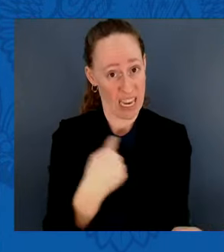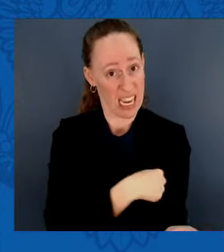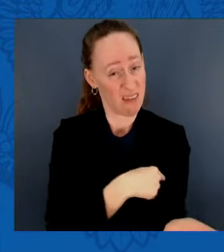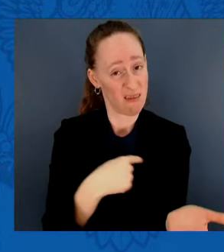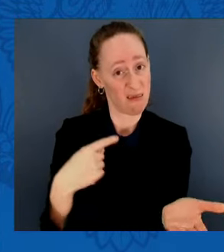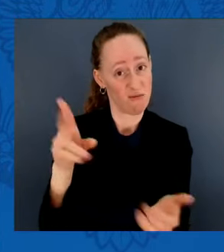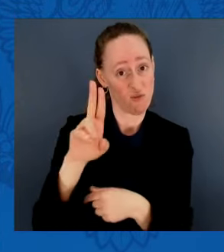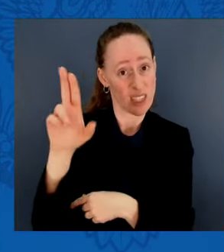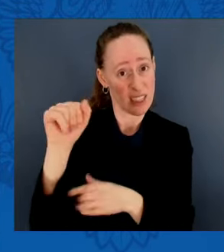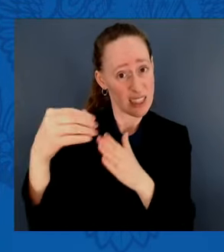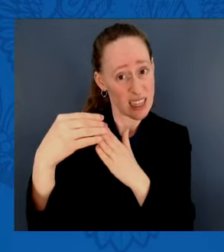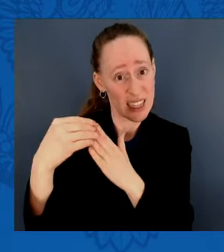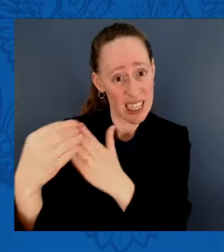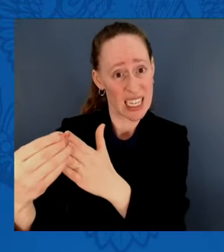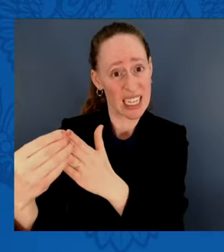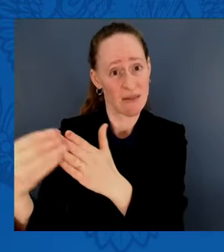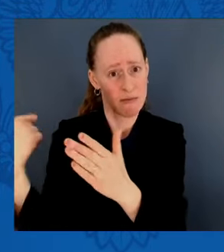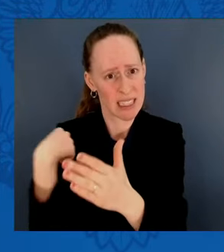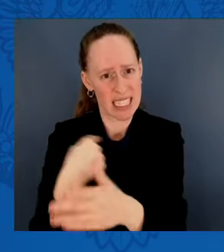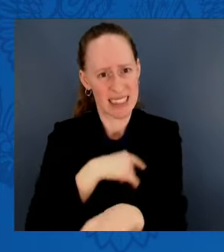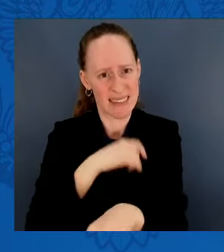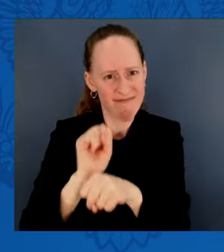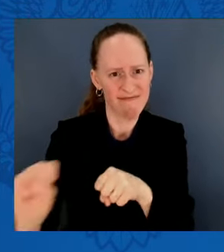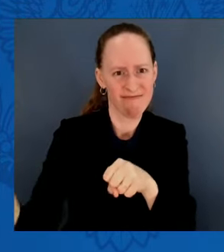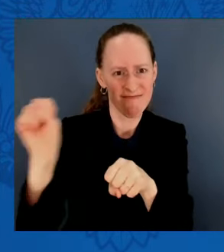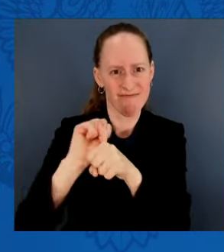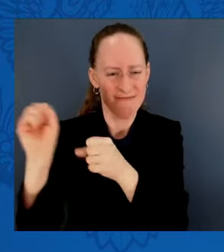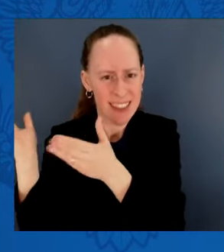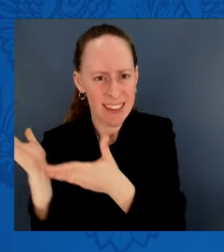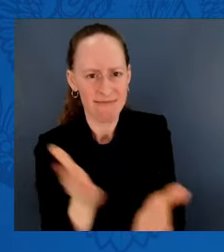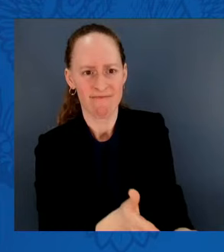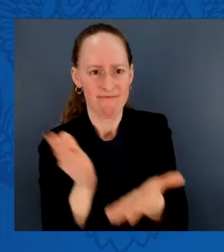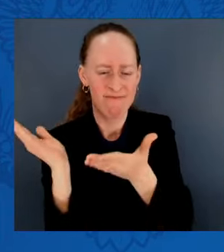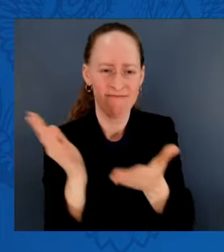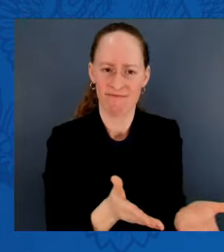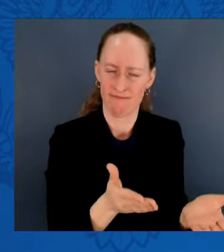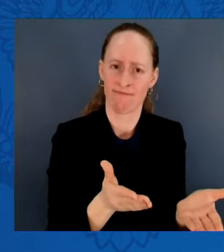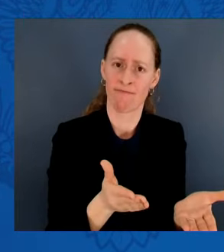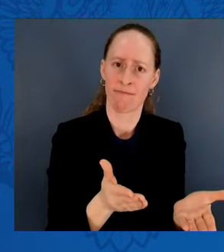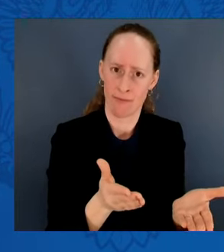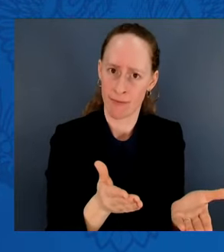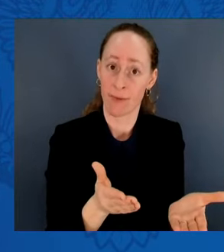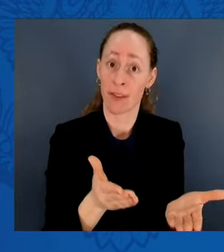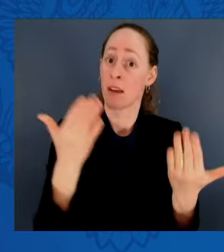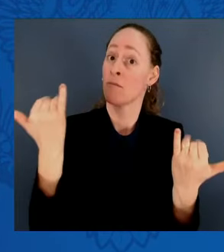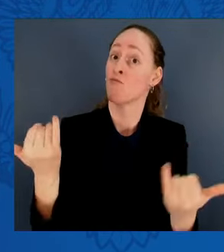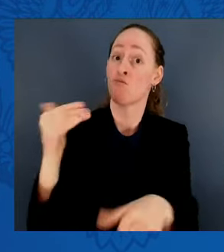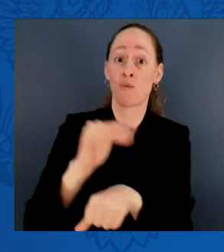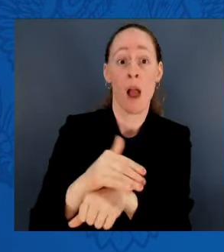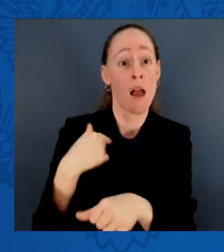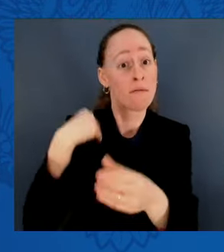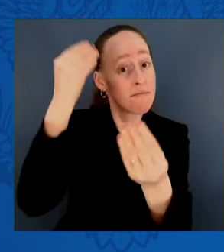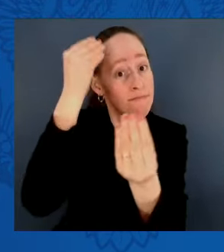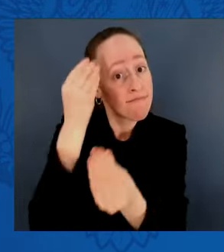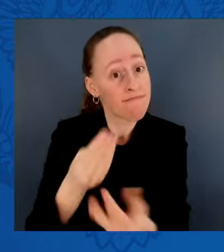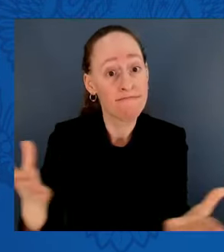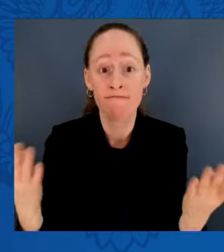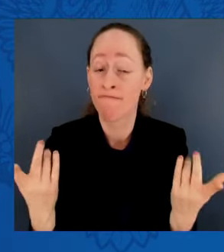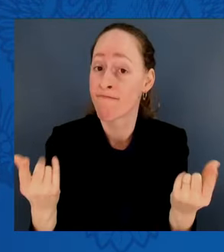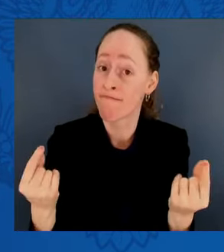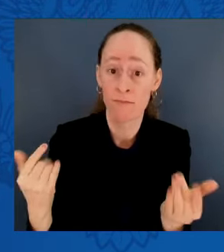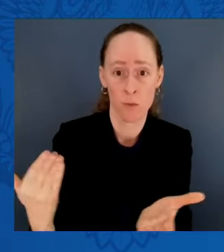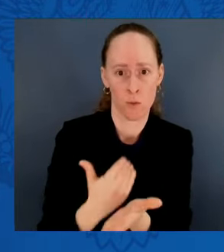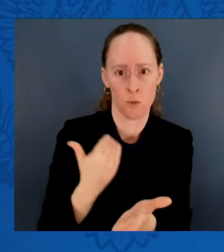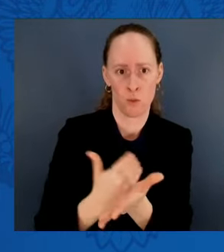Tonight, I'm directing the U.S. military to lead an emergency mission to establish a temporary pier in the Mediterranean on the coast